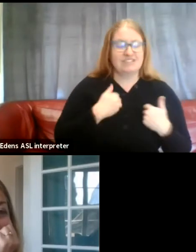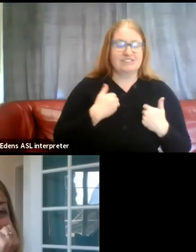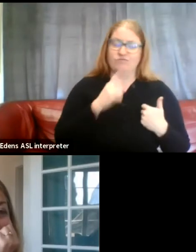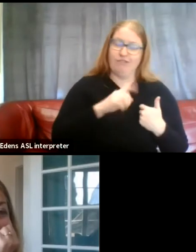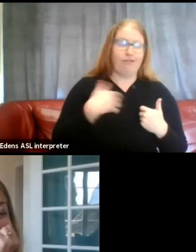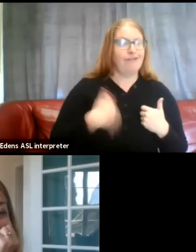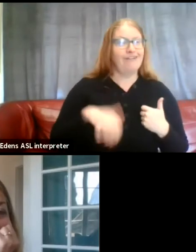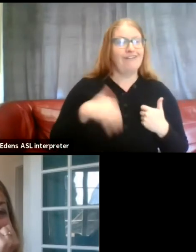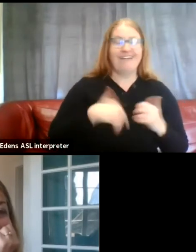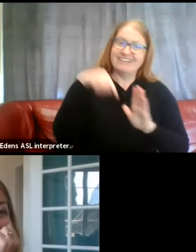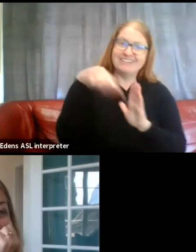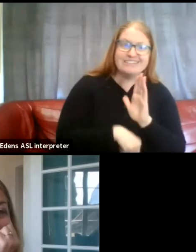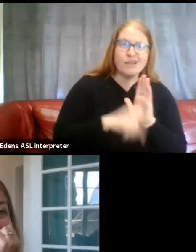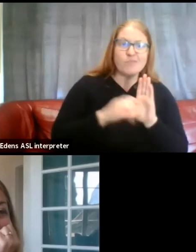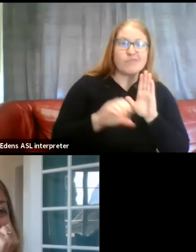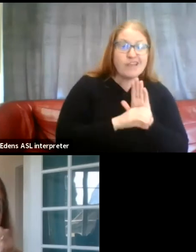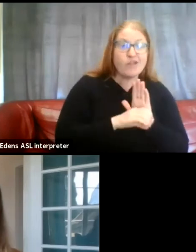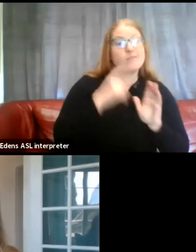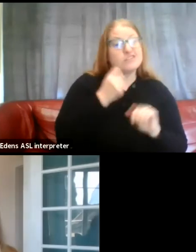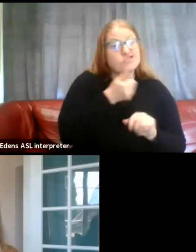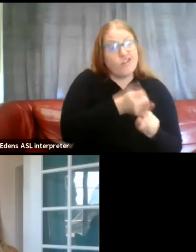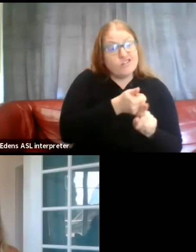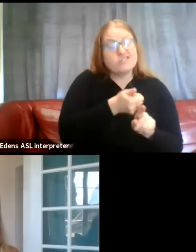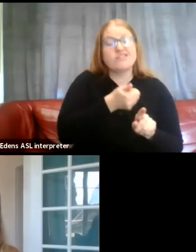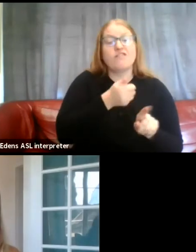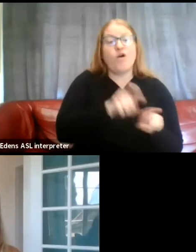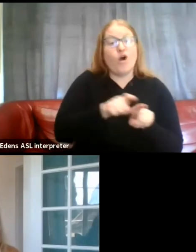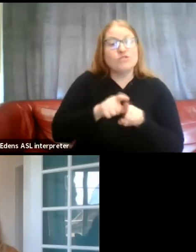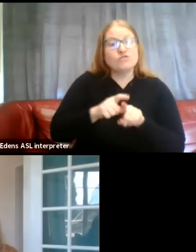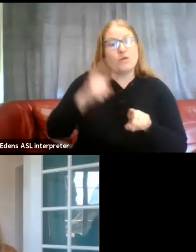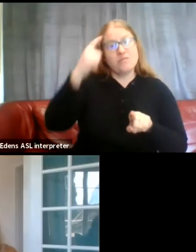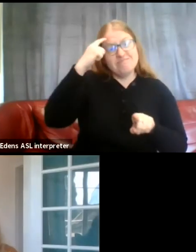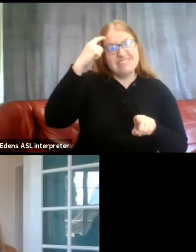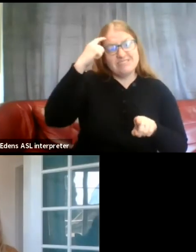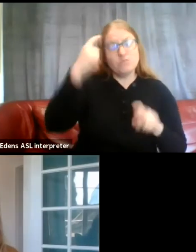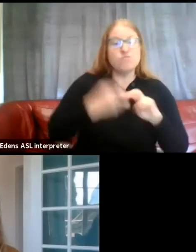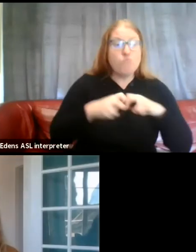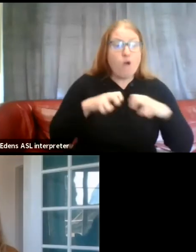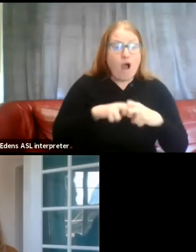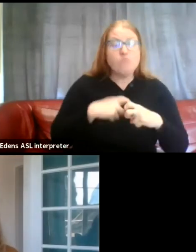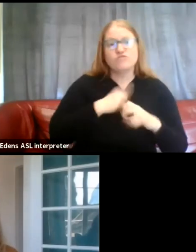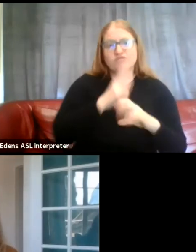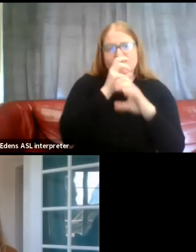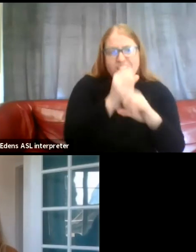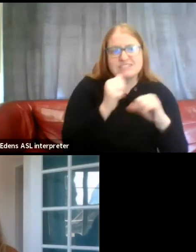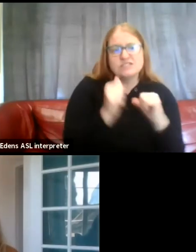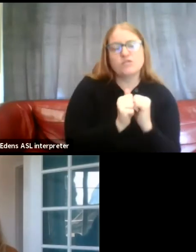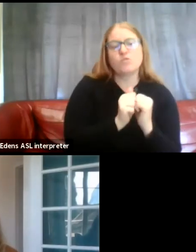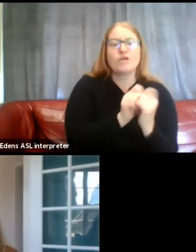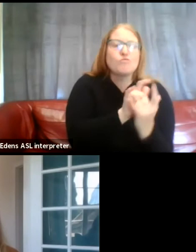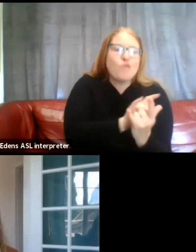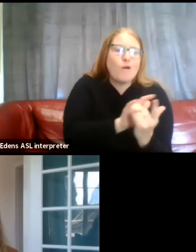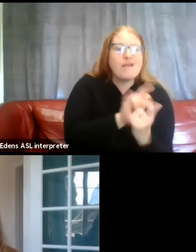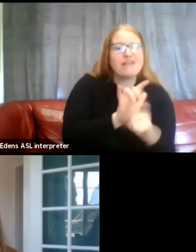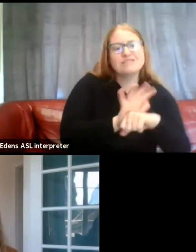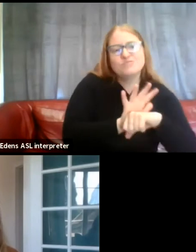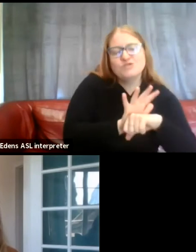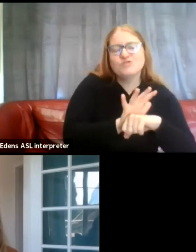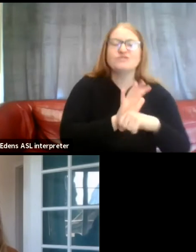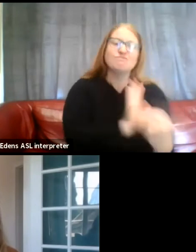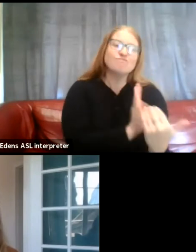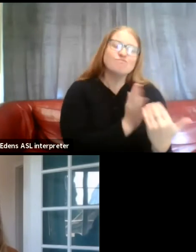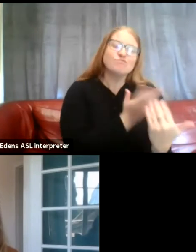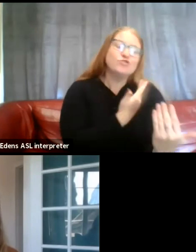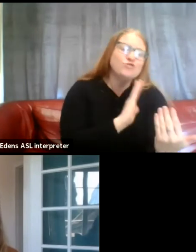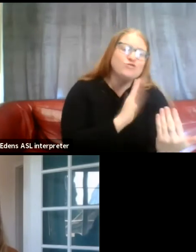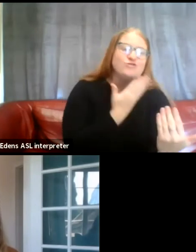complicated because she's a mentally ill character whose fascination with musicals and romantic comedies and whose intensity and